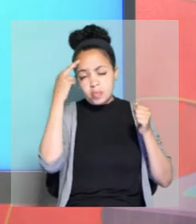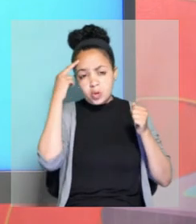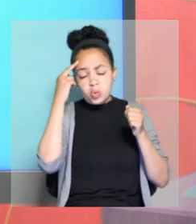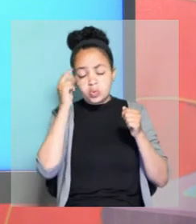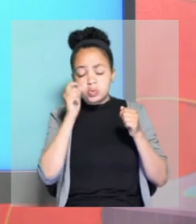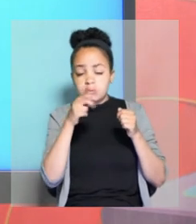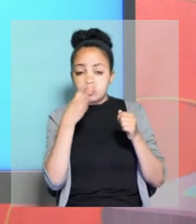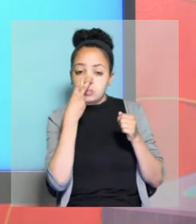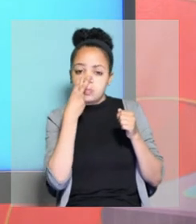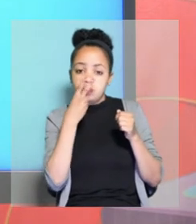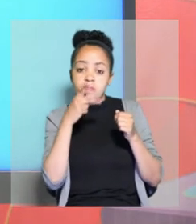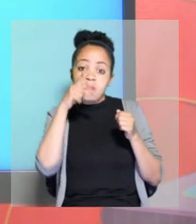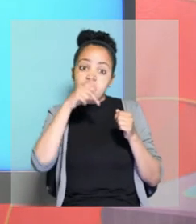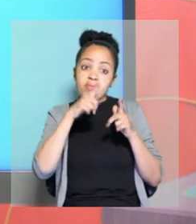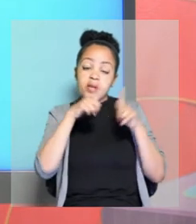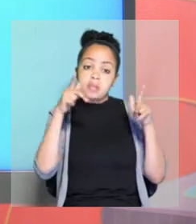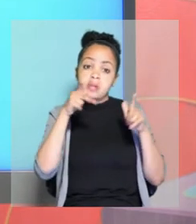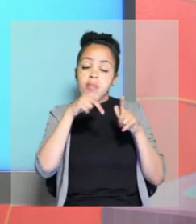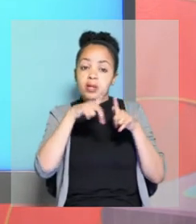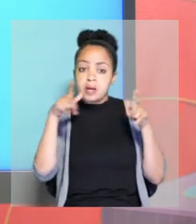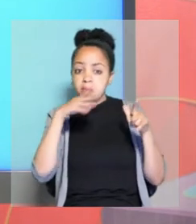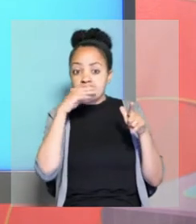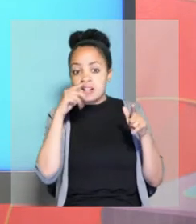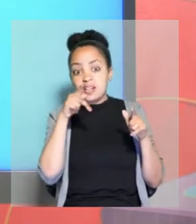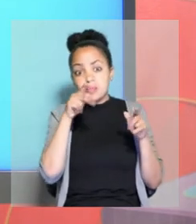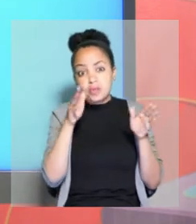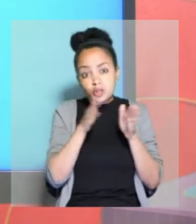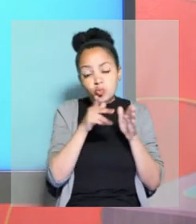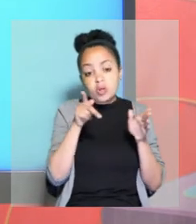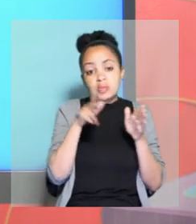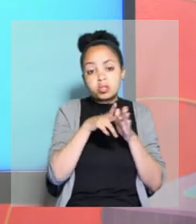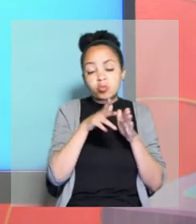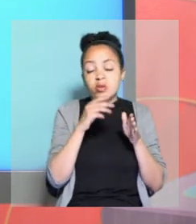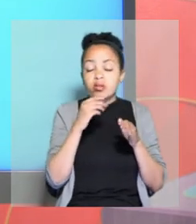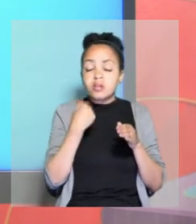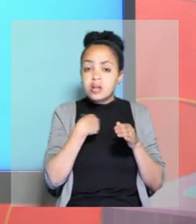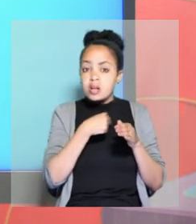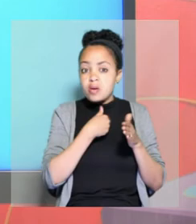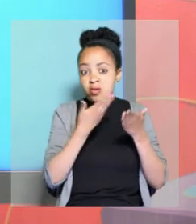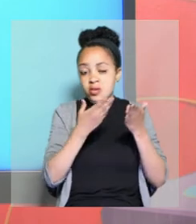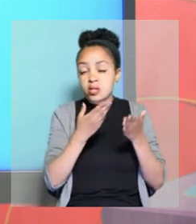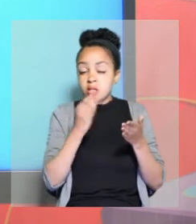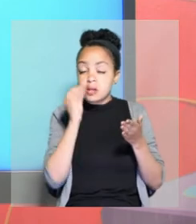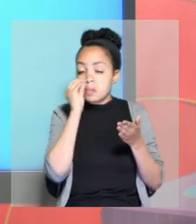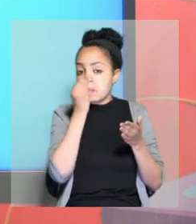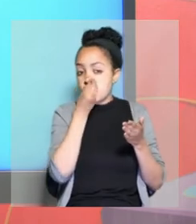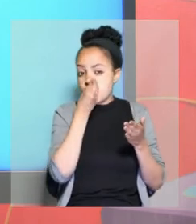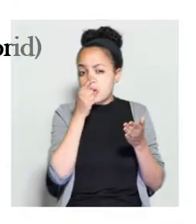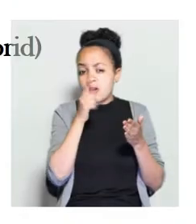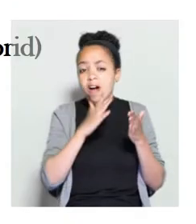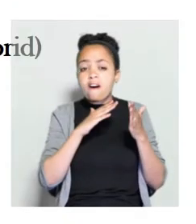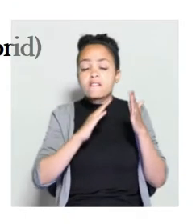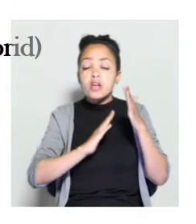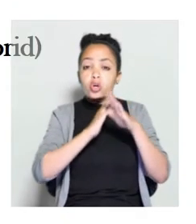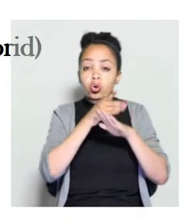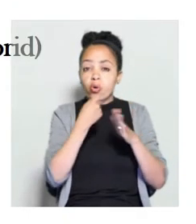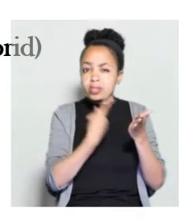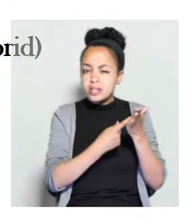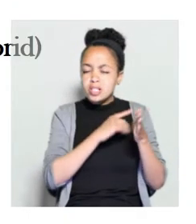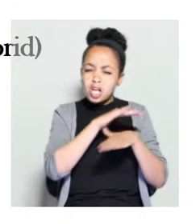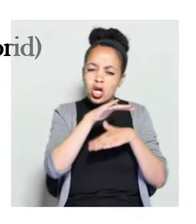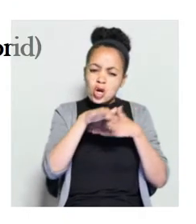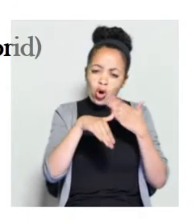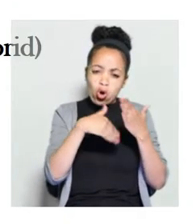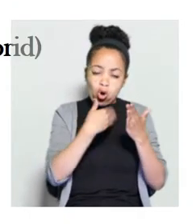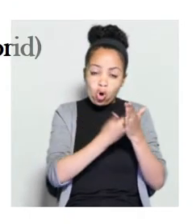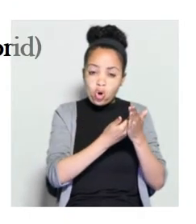capital. The letter is P small, P small. Our trait is flower color. After he crossed this one, all of